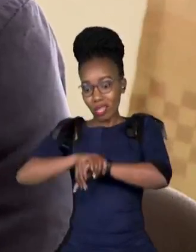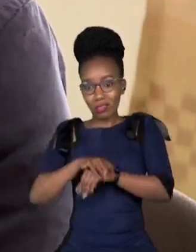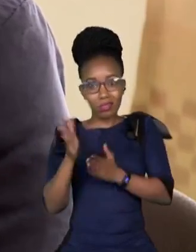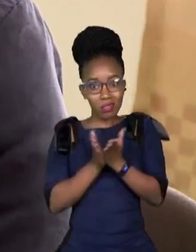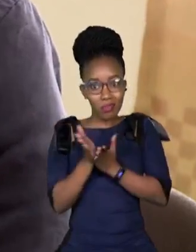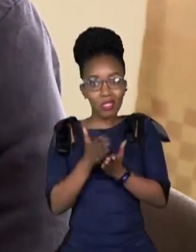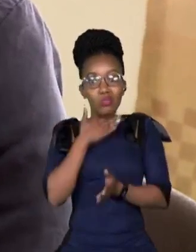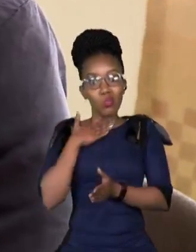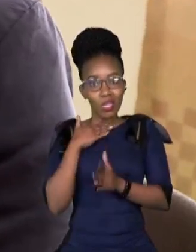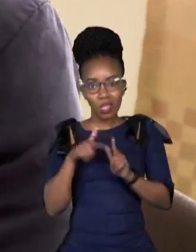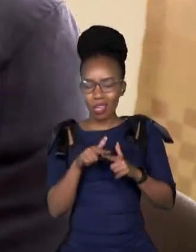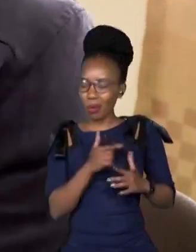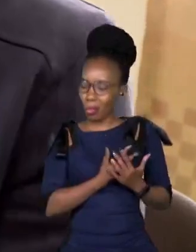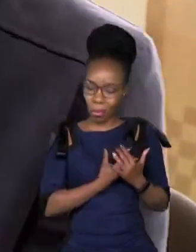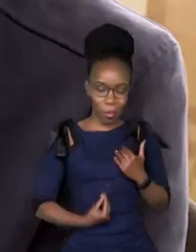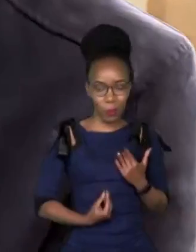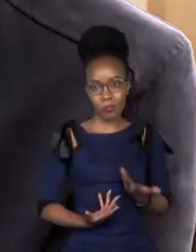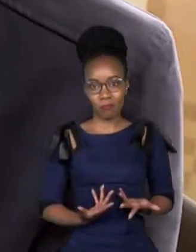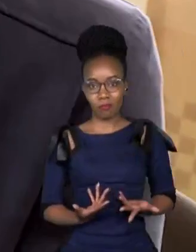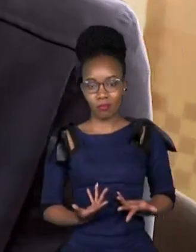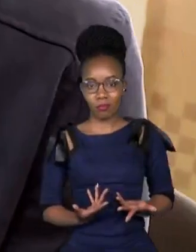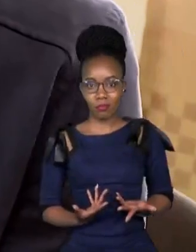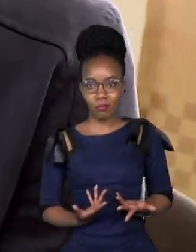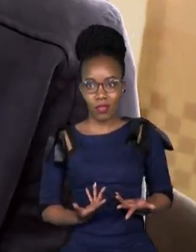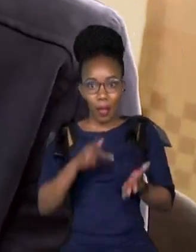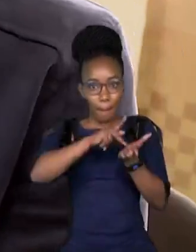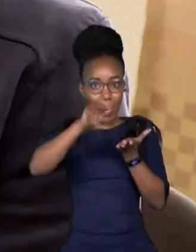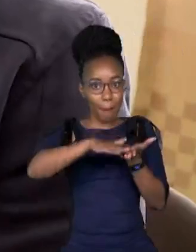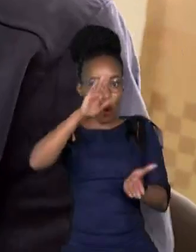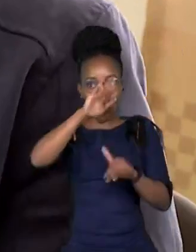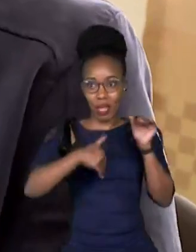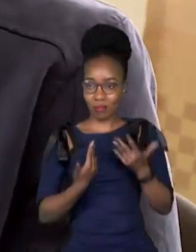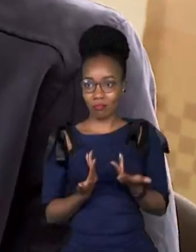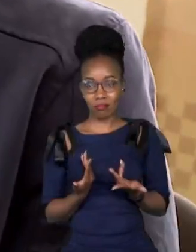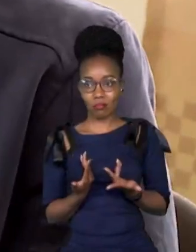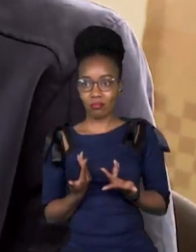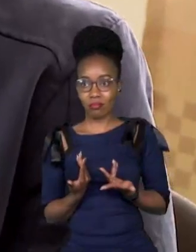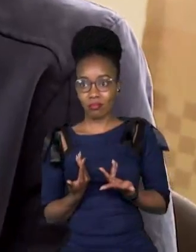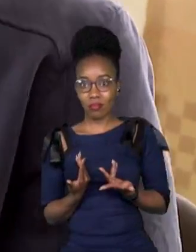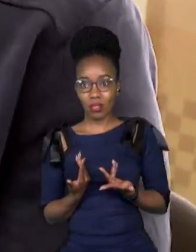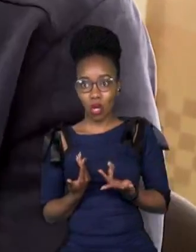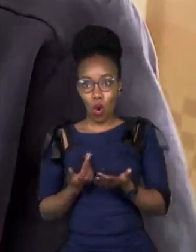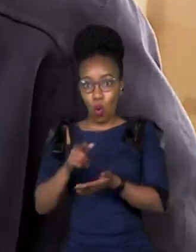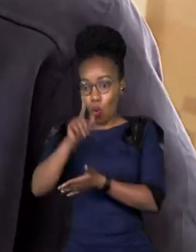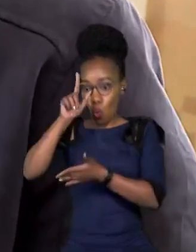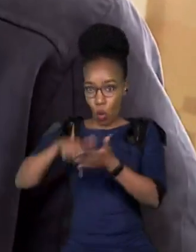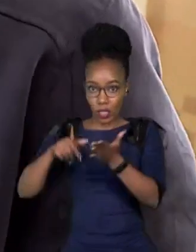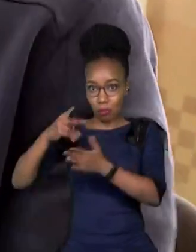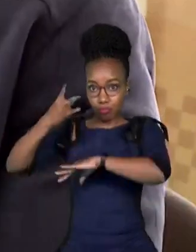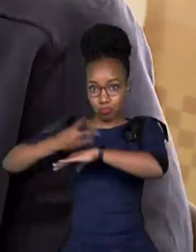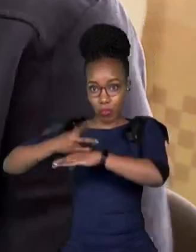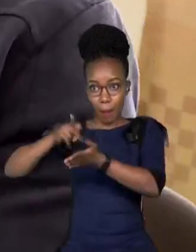they find they are disappointed. They are actually paying more than what you can be able to pay for them. So they